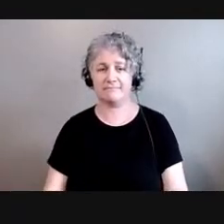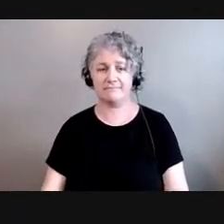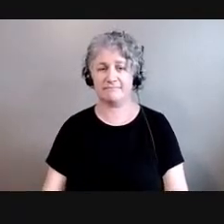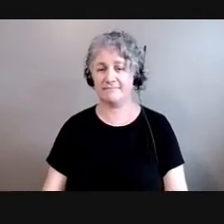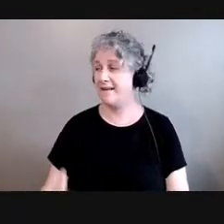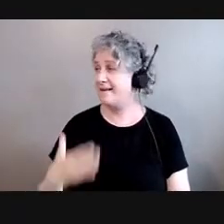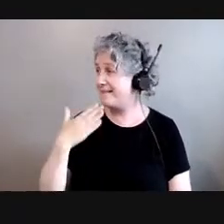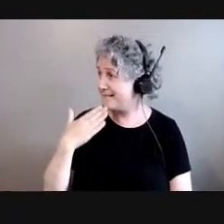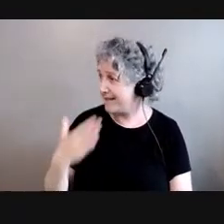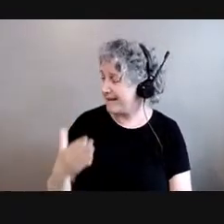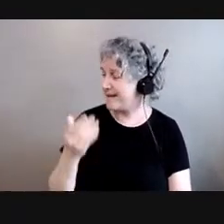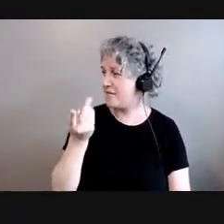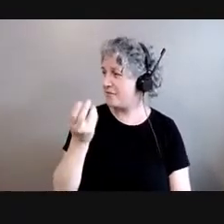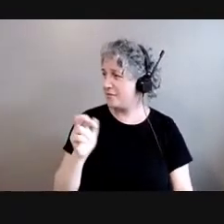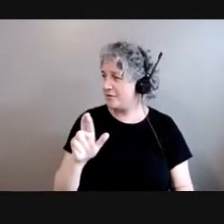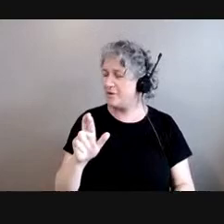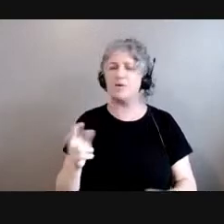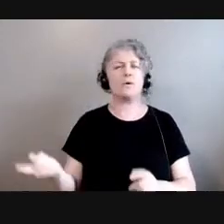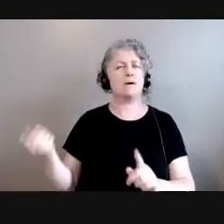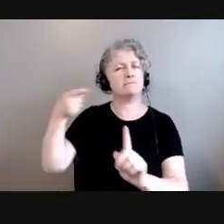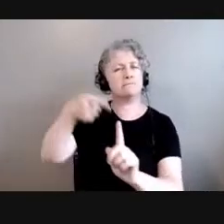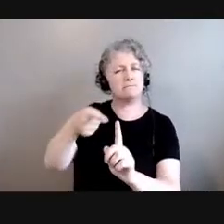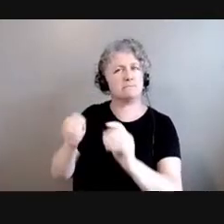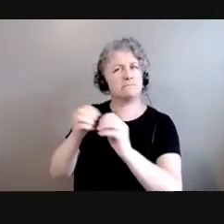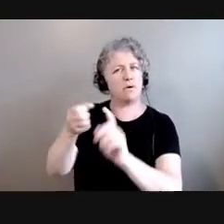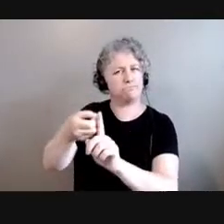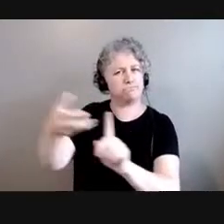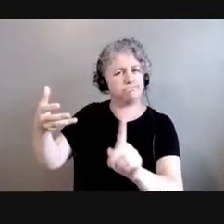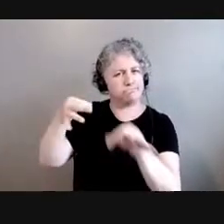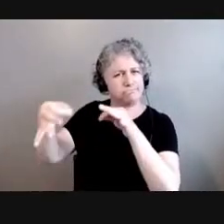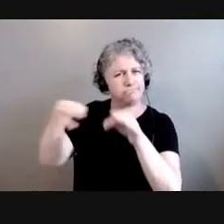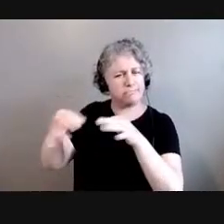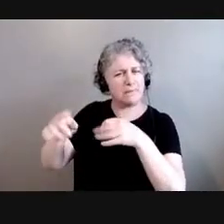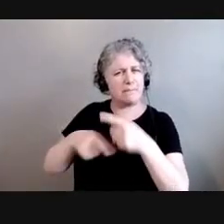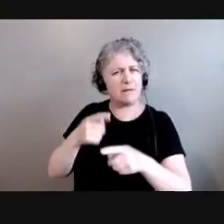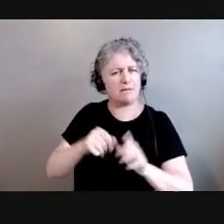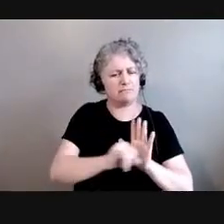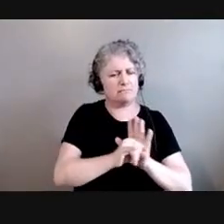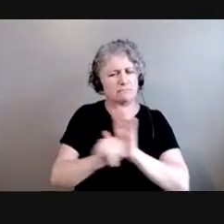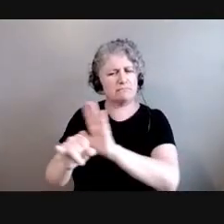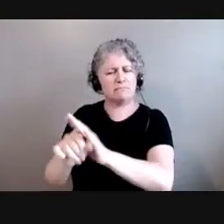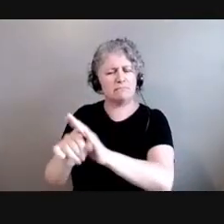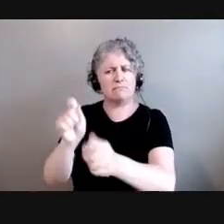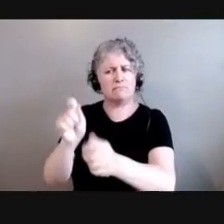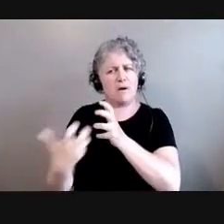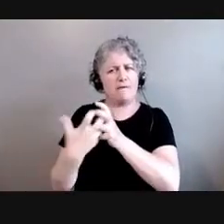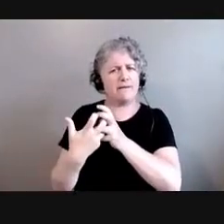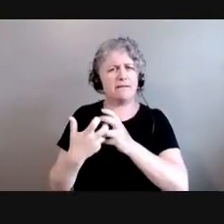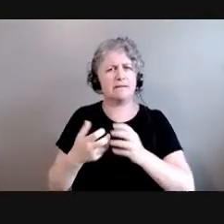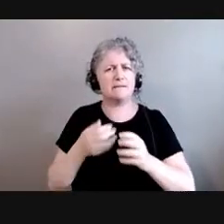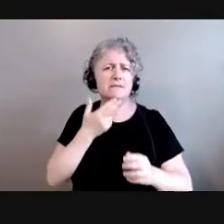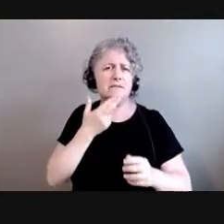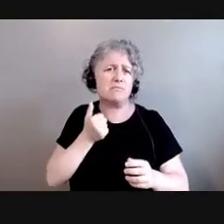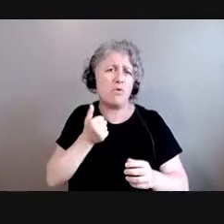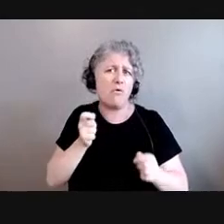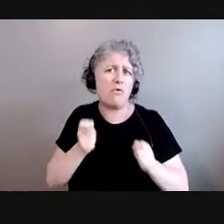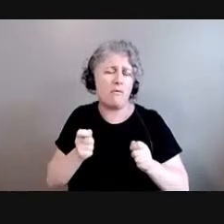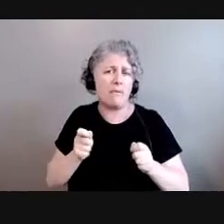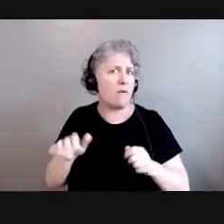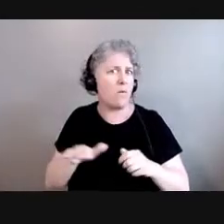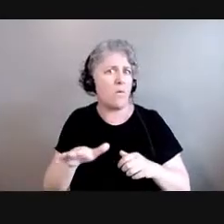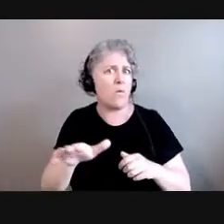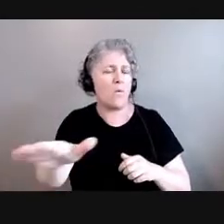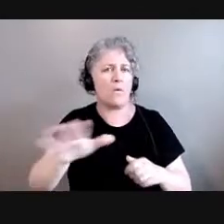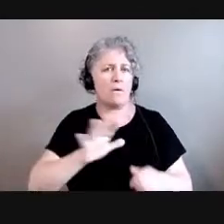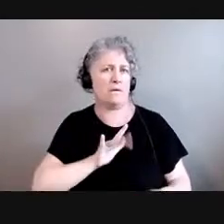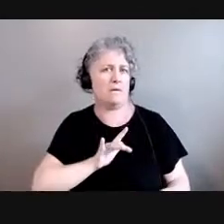Thank you, Heather, for that. We're going to come back to that because I want to know more about some of those specific modifications that you mentioned. But Richard, let's go over